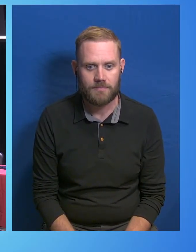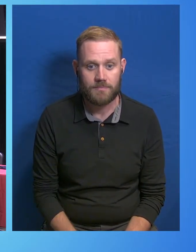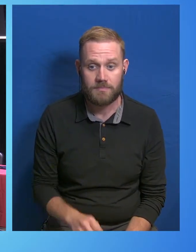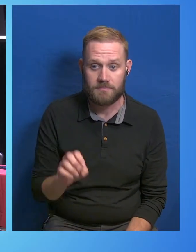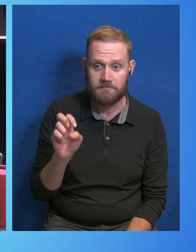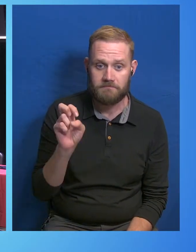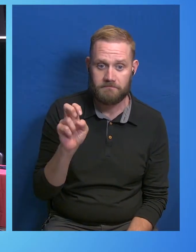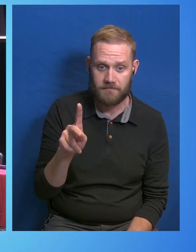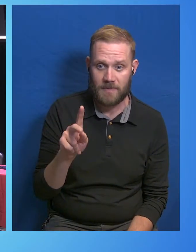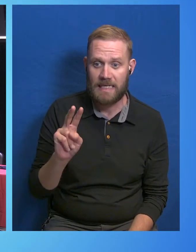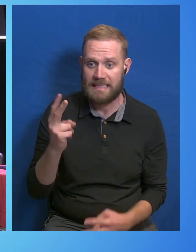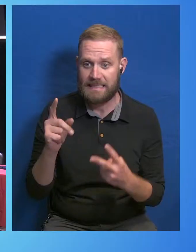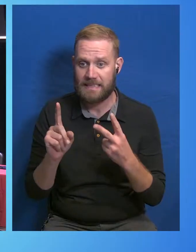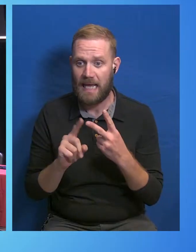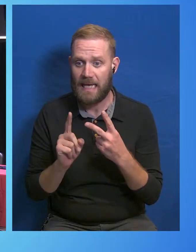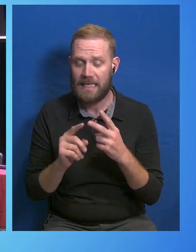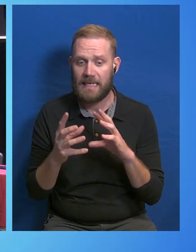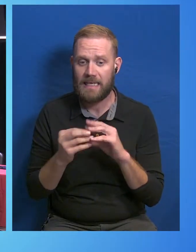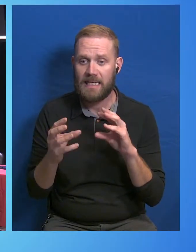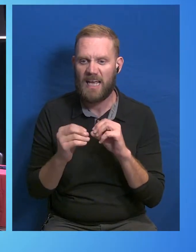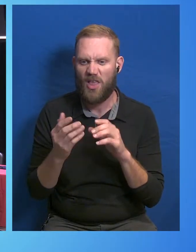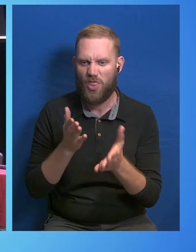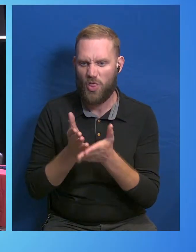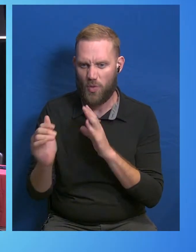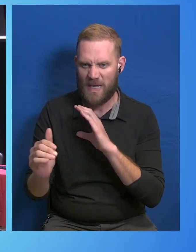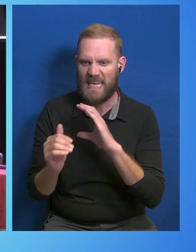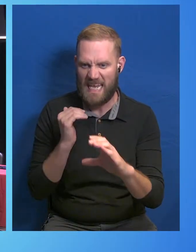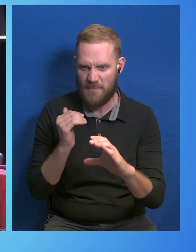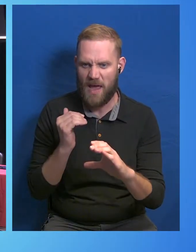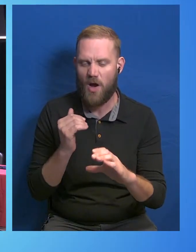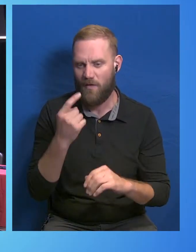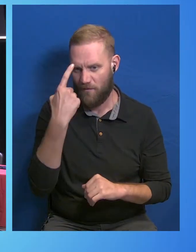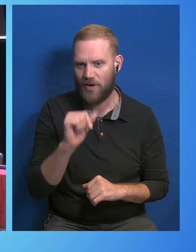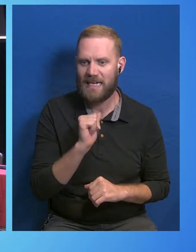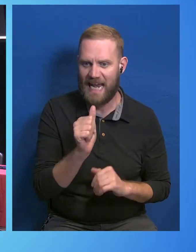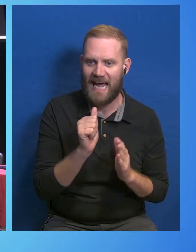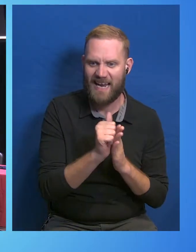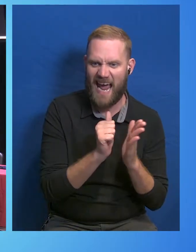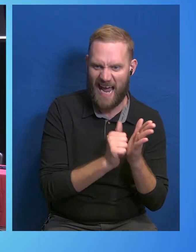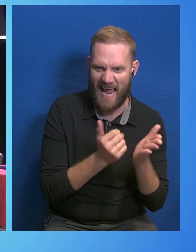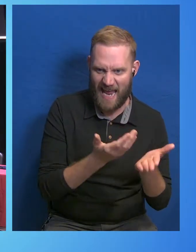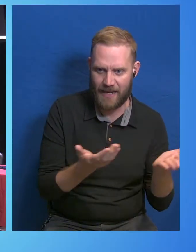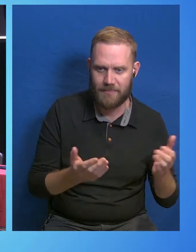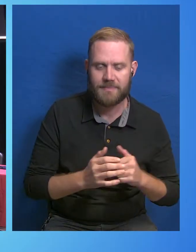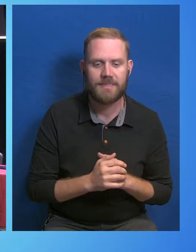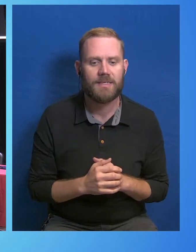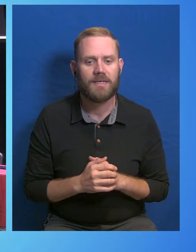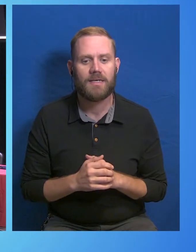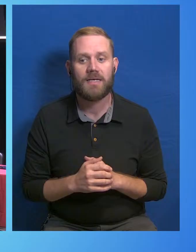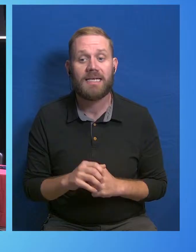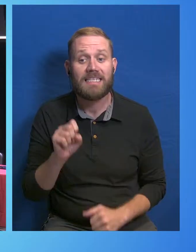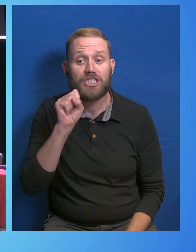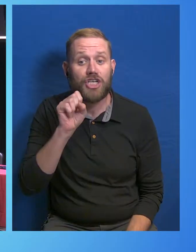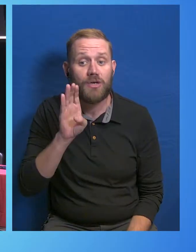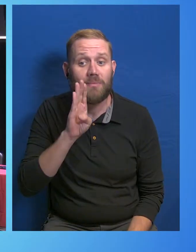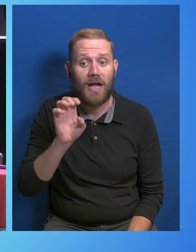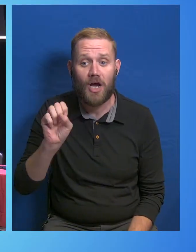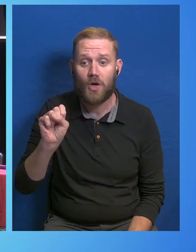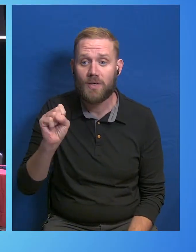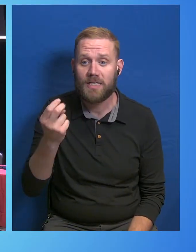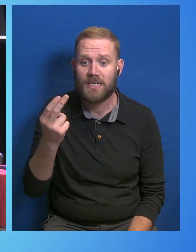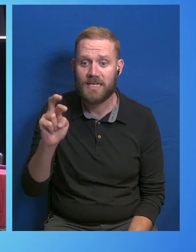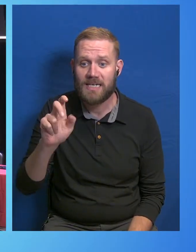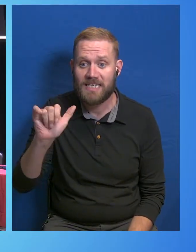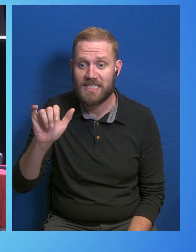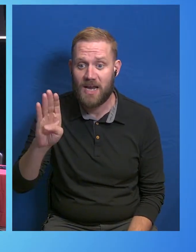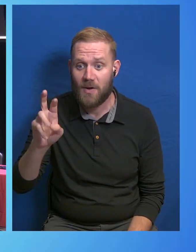Okay. The second one I have was via email on the non-agenda item. It is Sherry Brown. Sherry Brown,